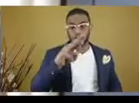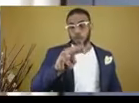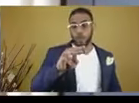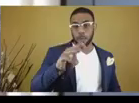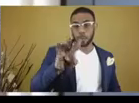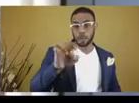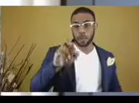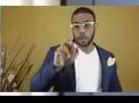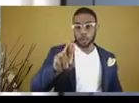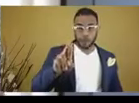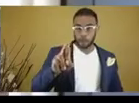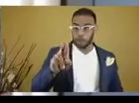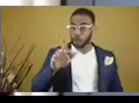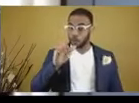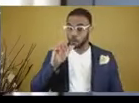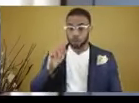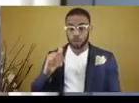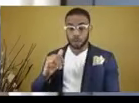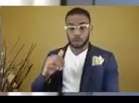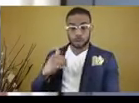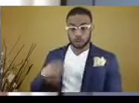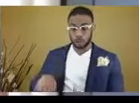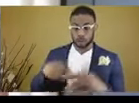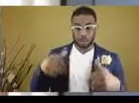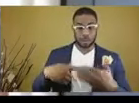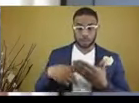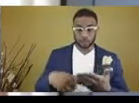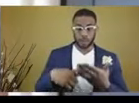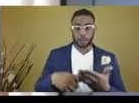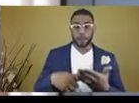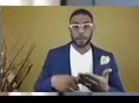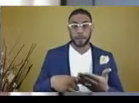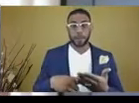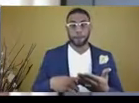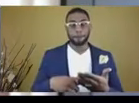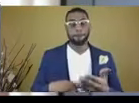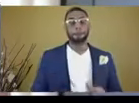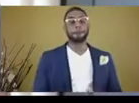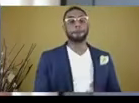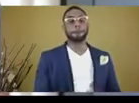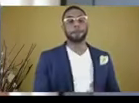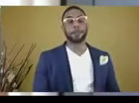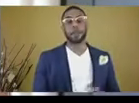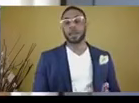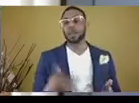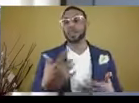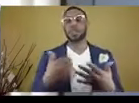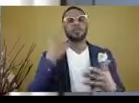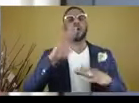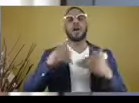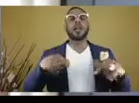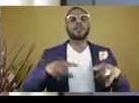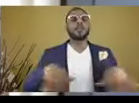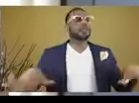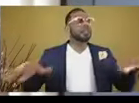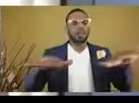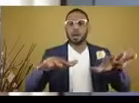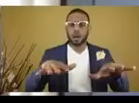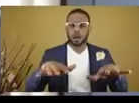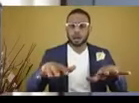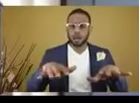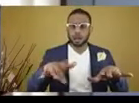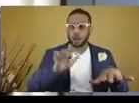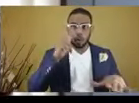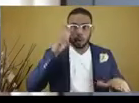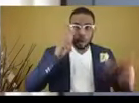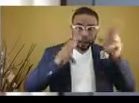who, to kick off this conversation, Bishop, just for all of us out there, all those who are listening, all